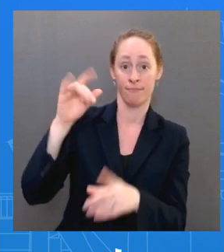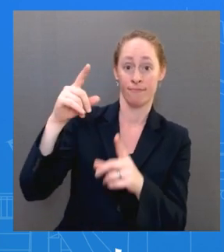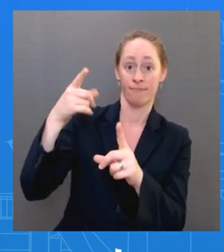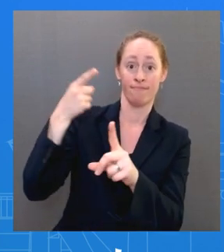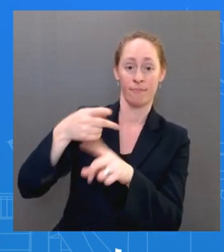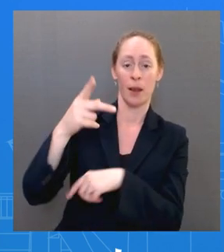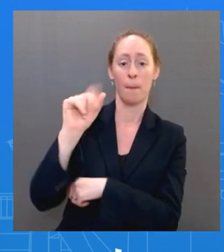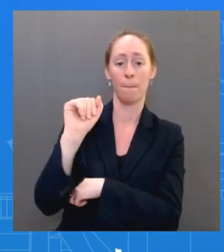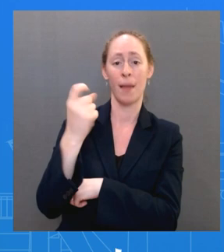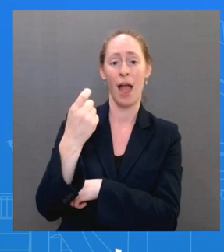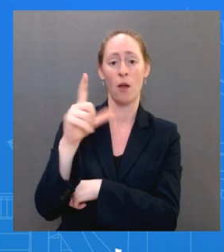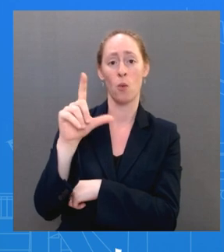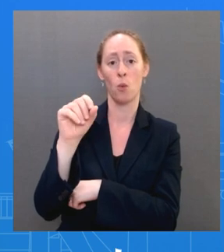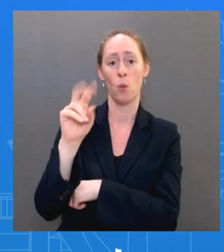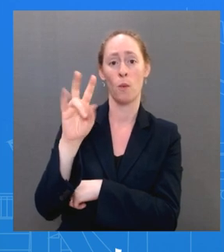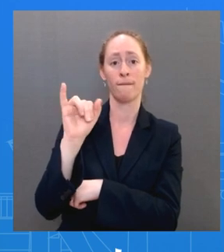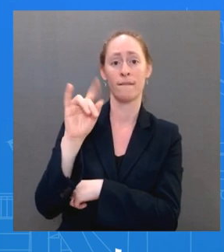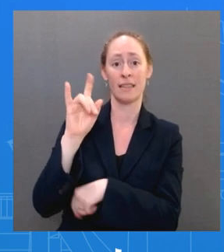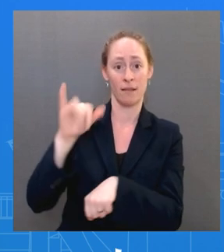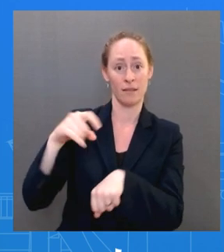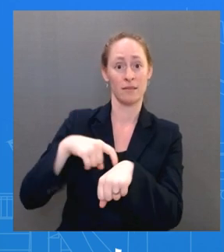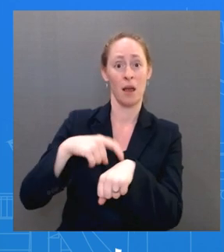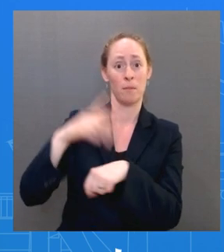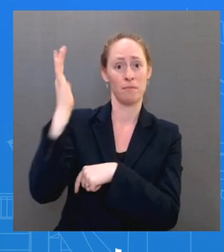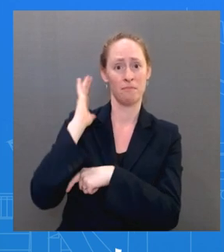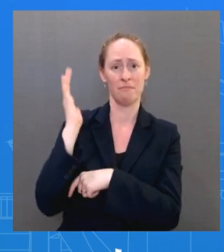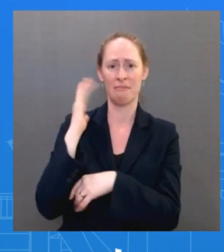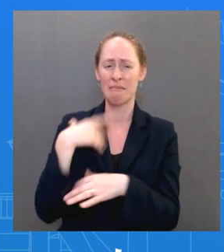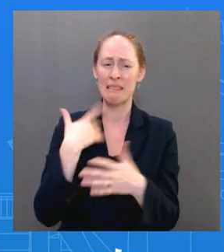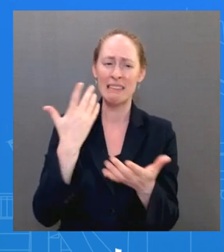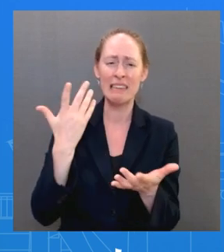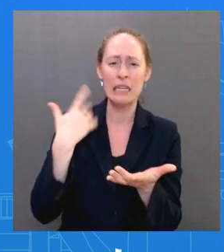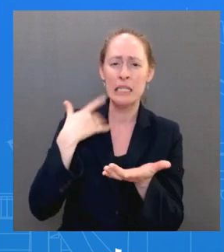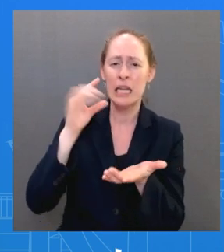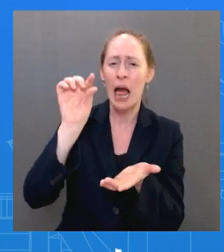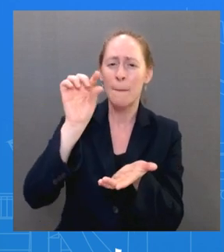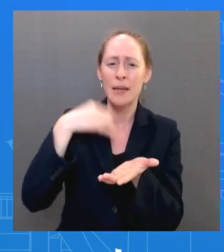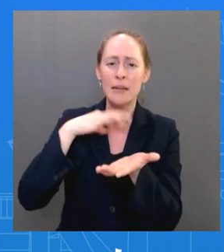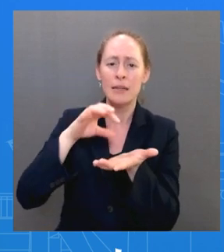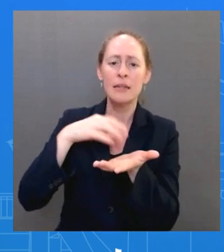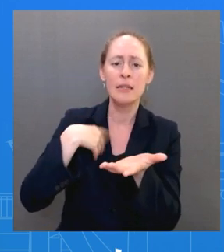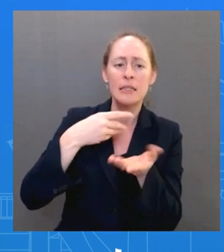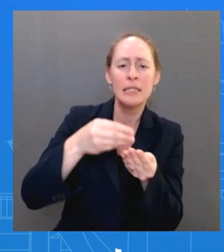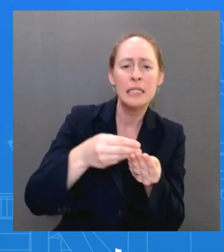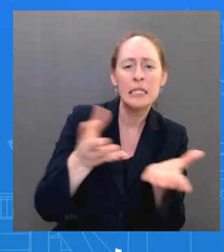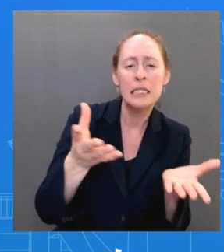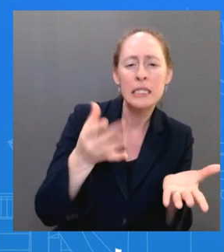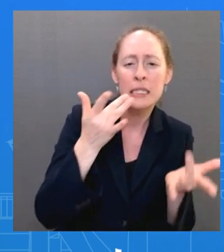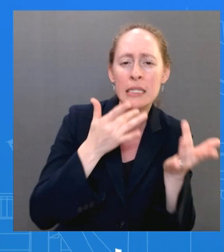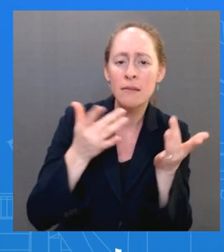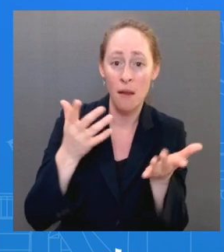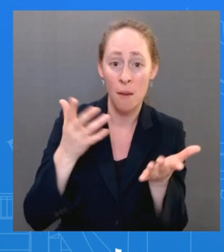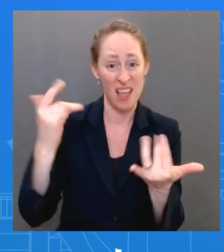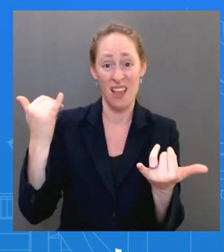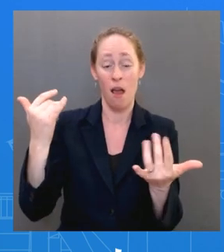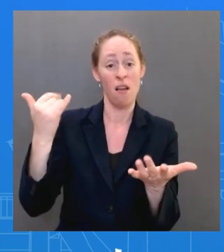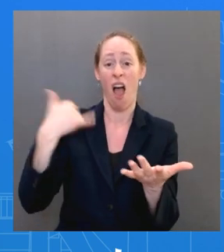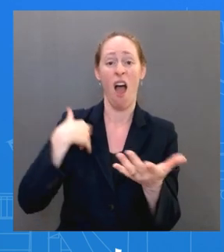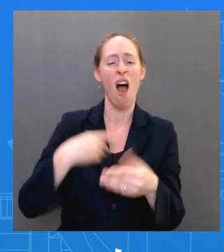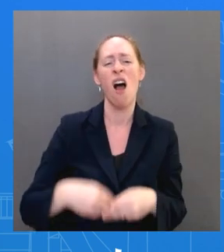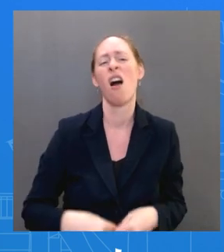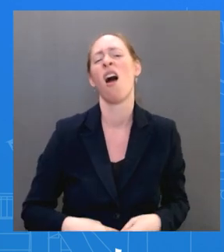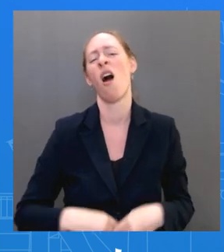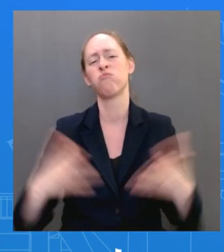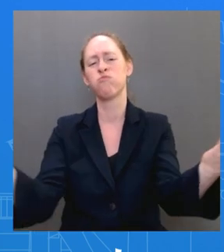highest level. Last week, about 40,000 courses of Paxlovid were prescribed every single day